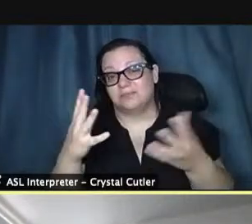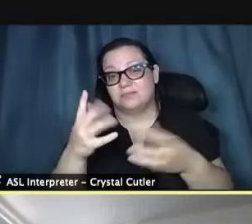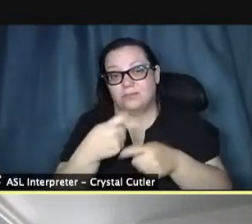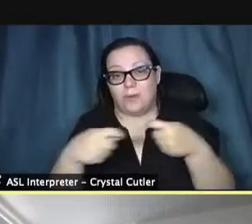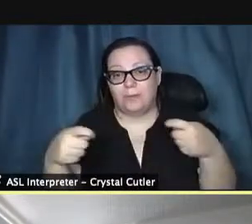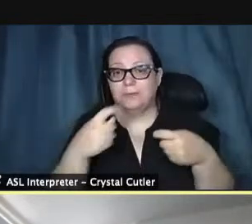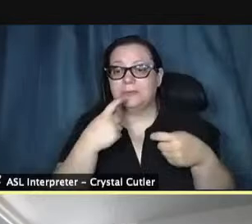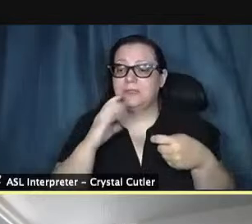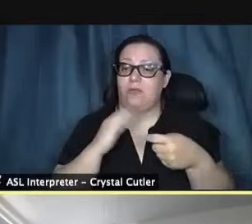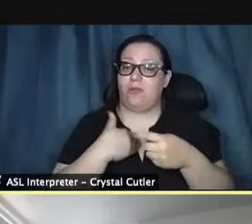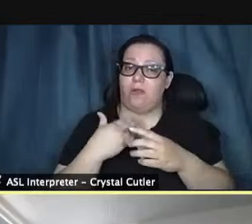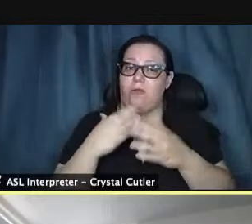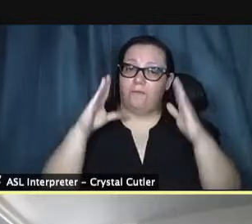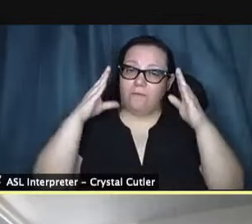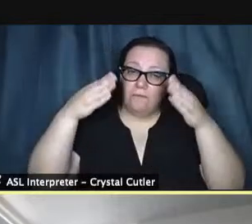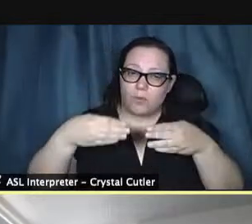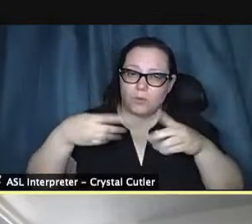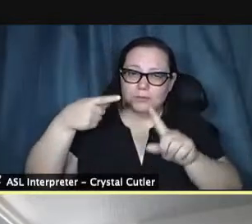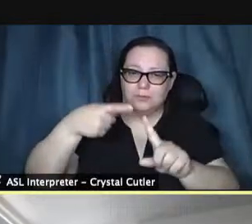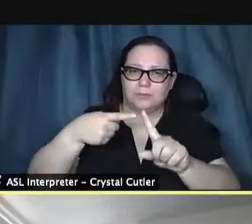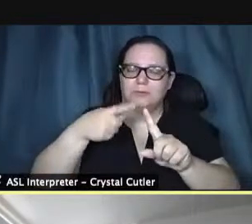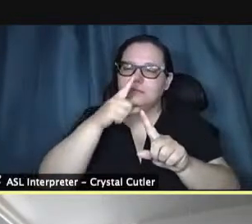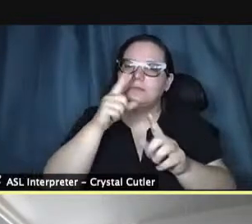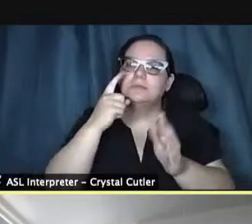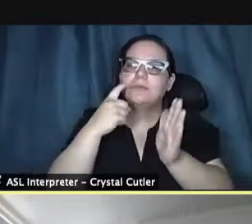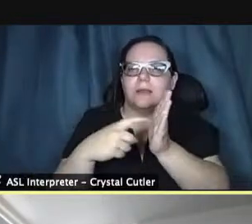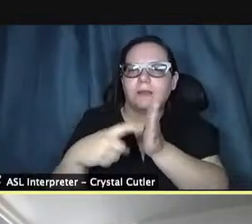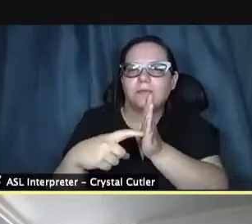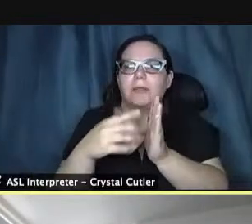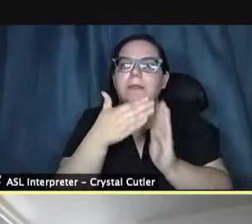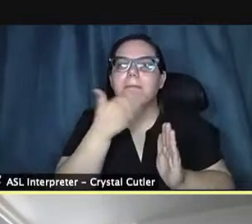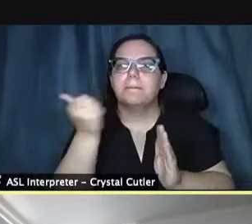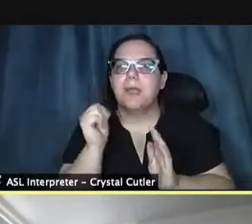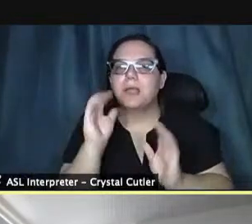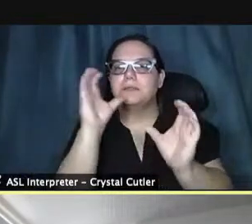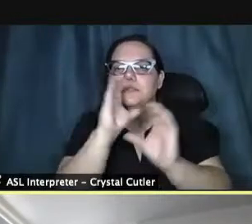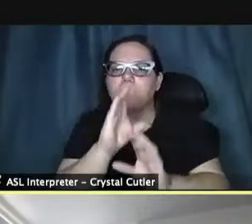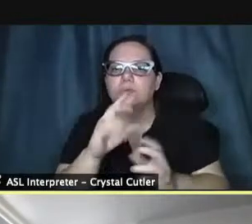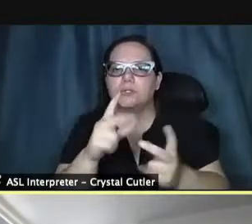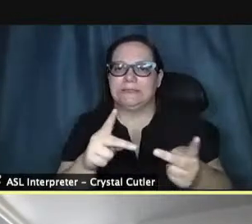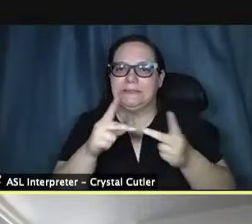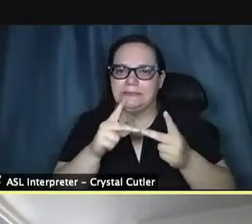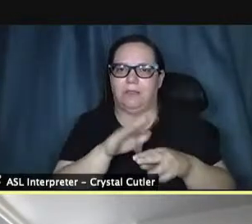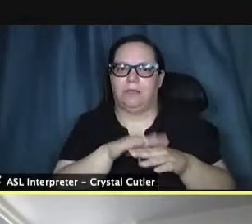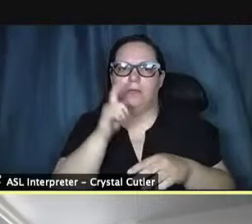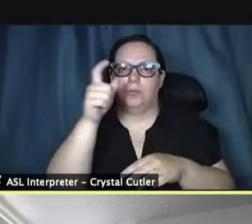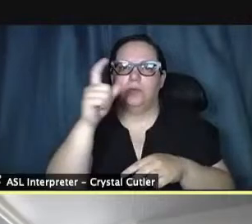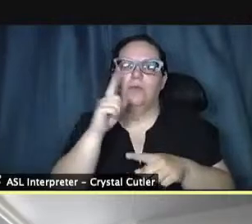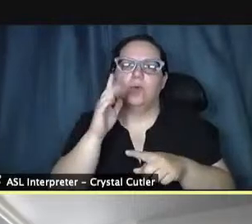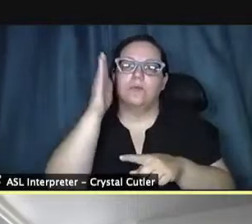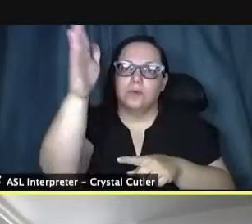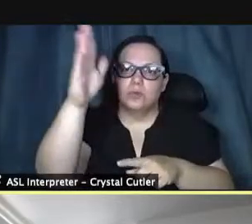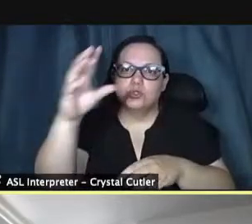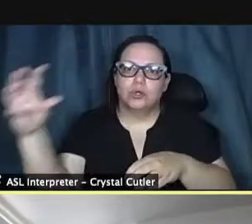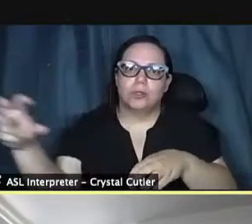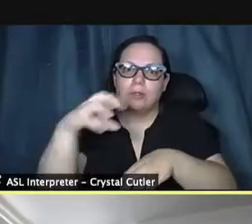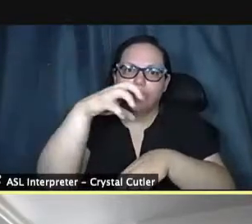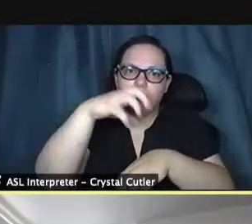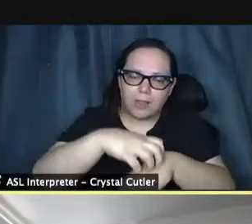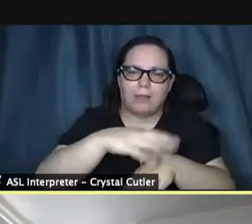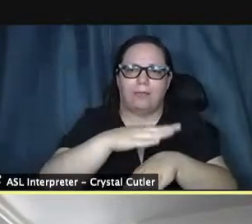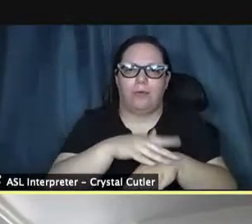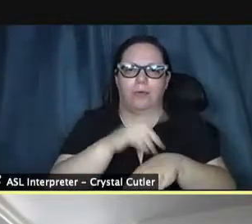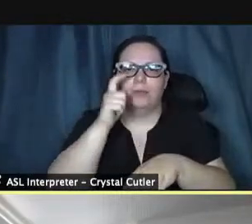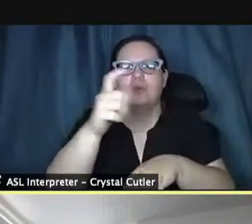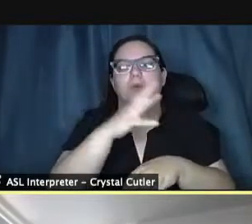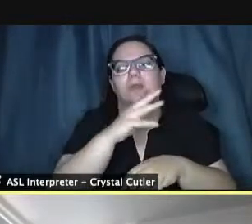toward identifying the best exploration sites on the moon for future landed reconnaissance and answering fundamental questions about the lunar water